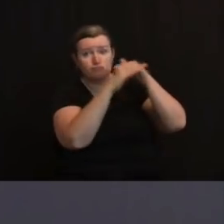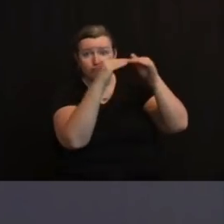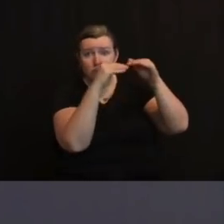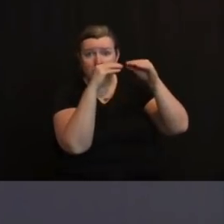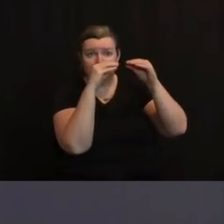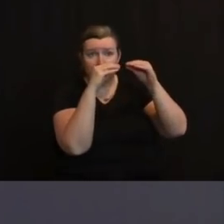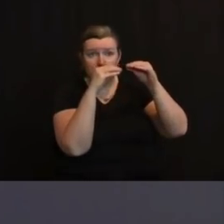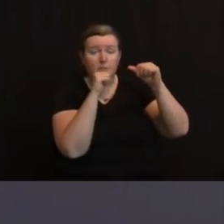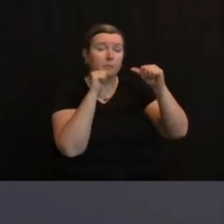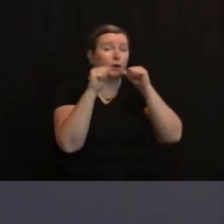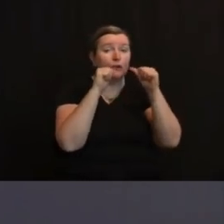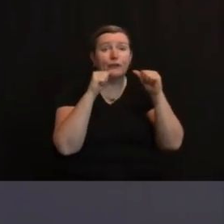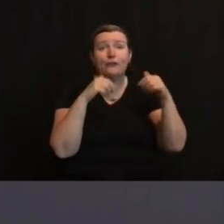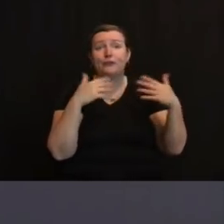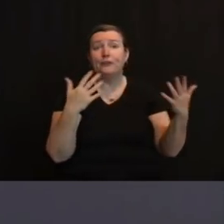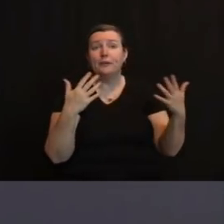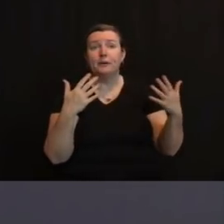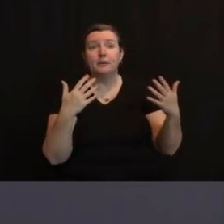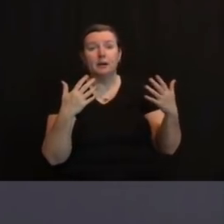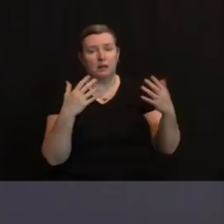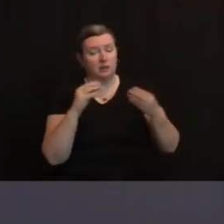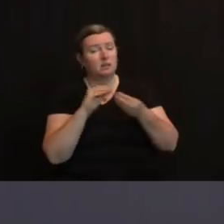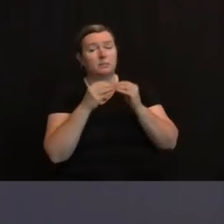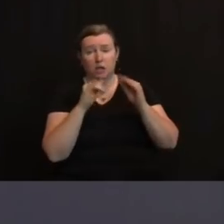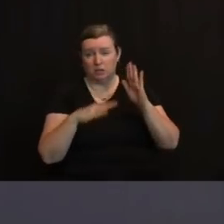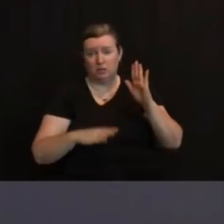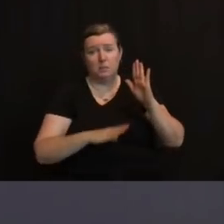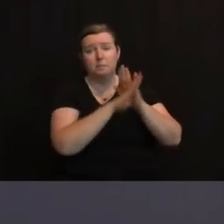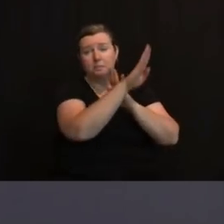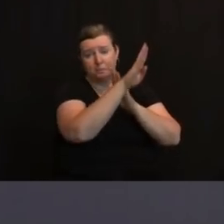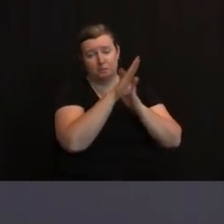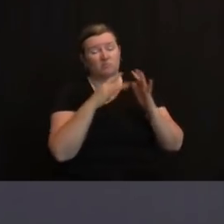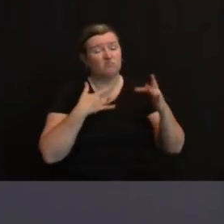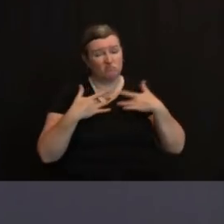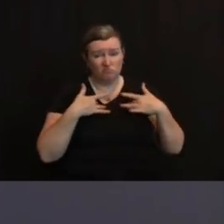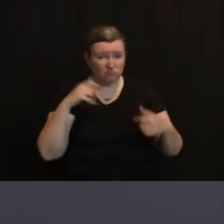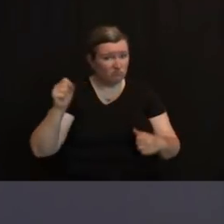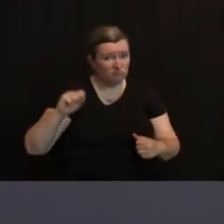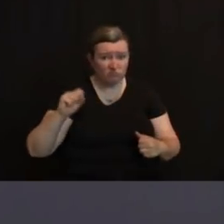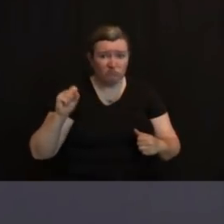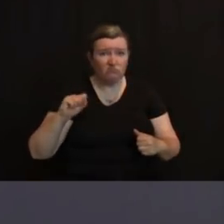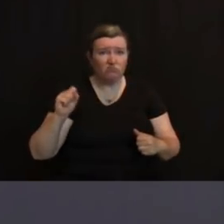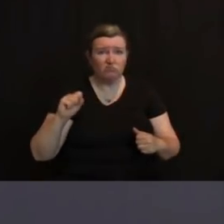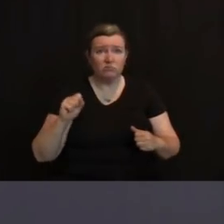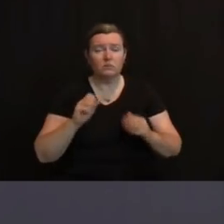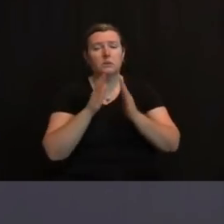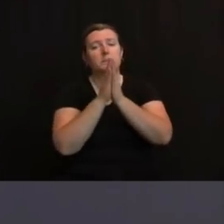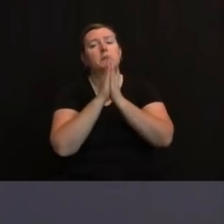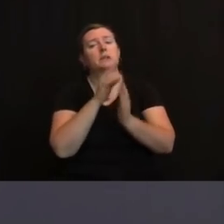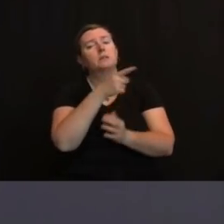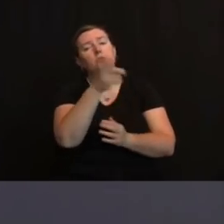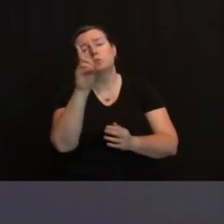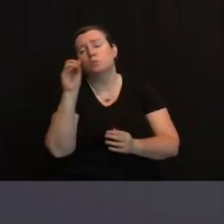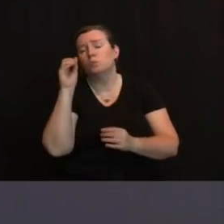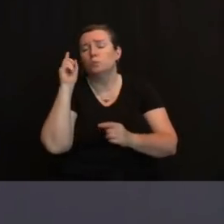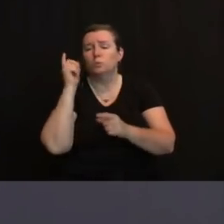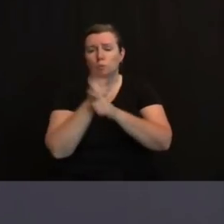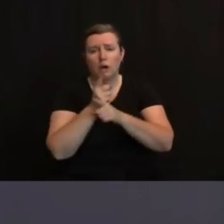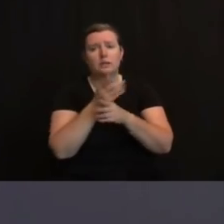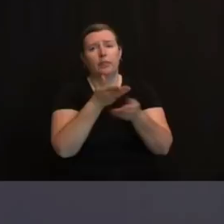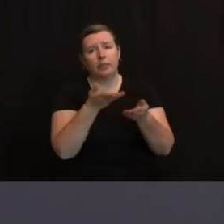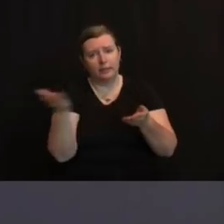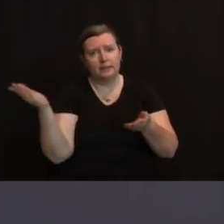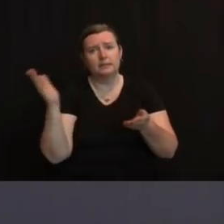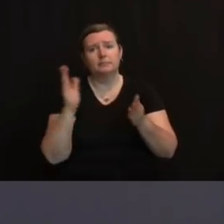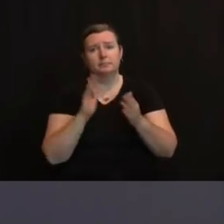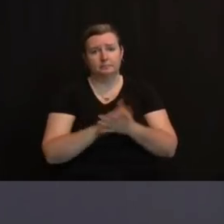flare-ups? Yes, count me as concerned. So please, folks, continue to do the right things. Paul, good afternoon.